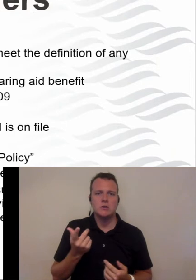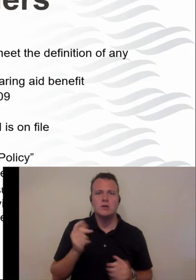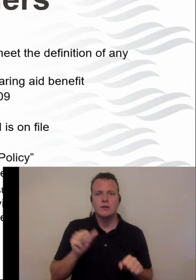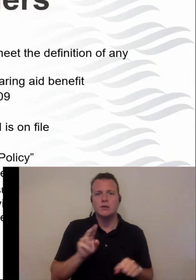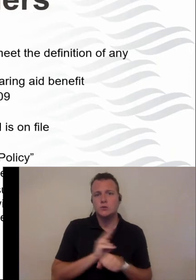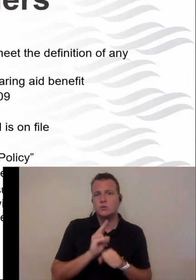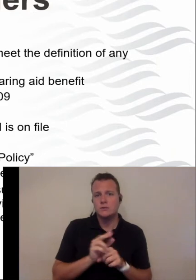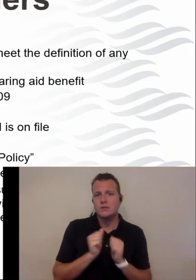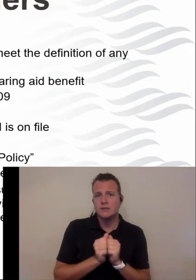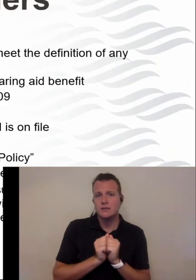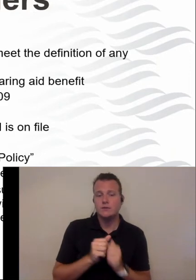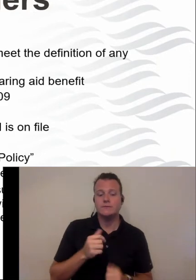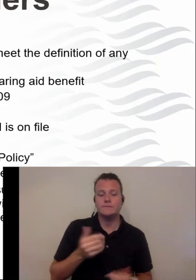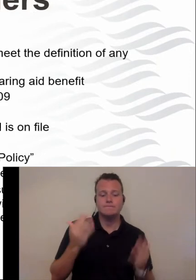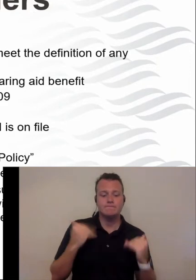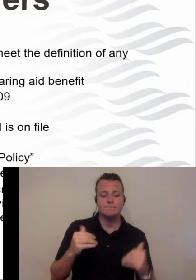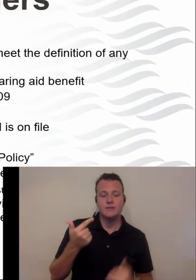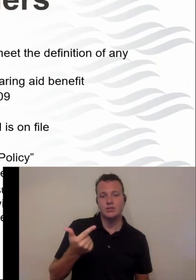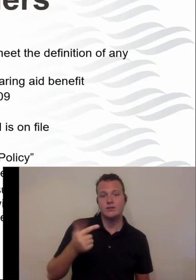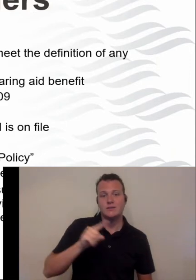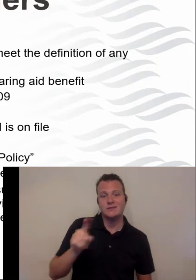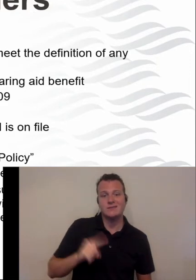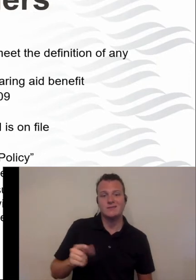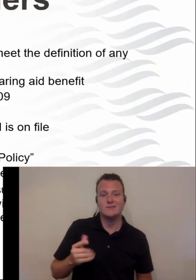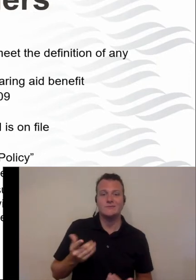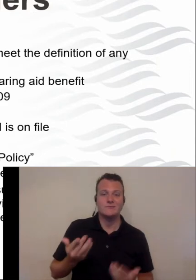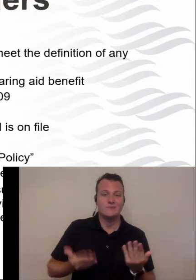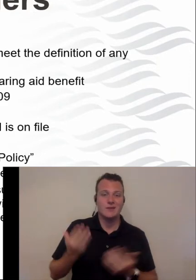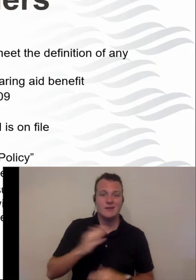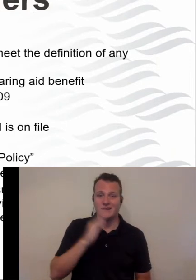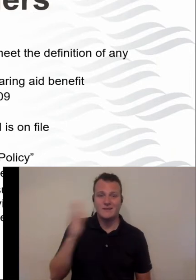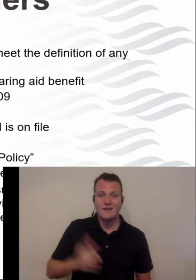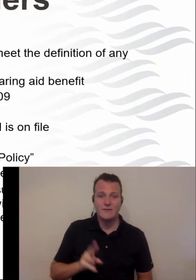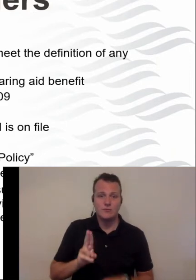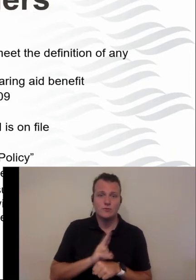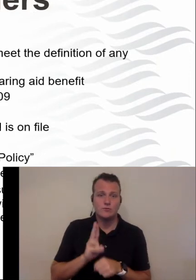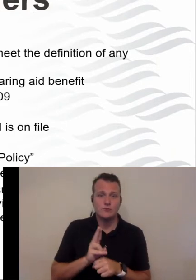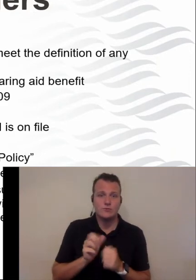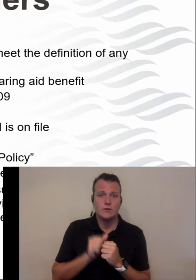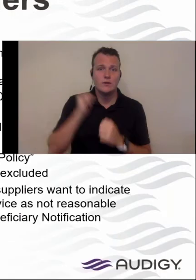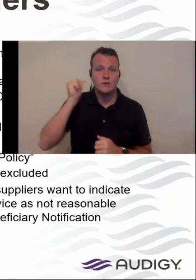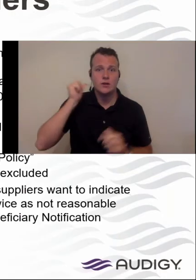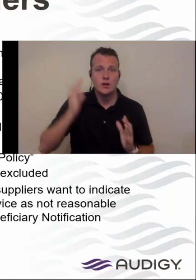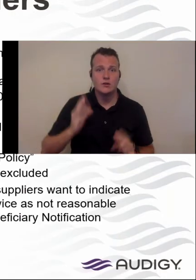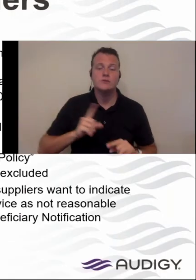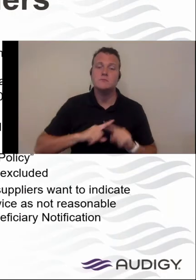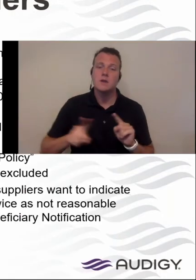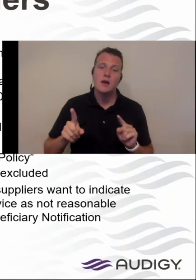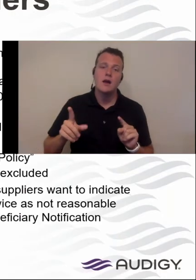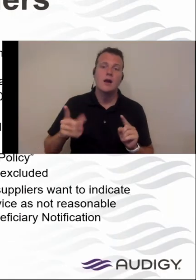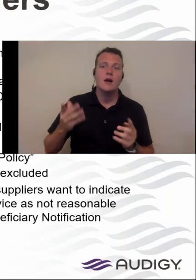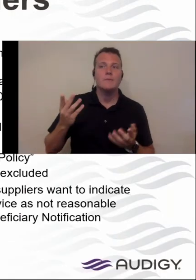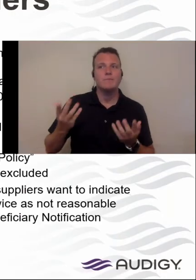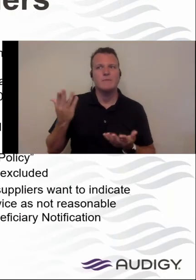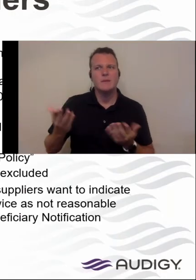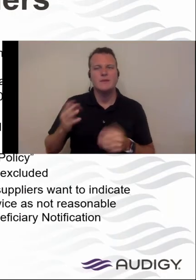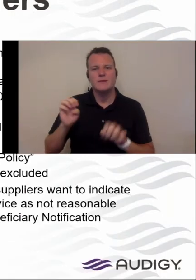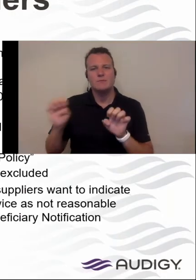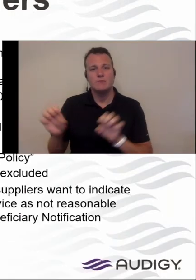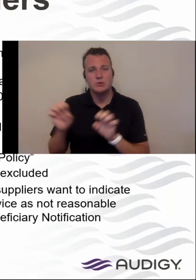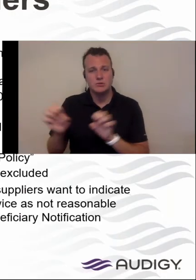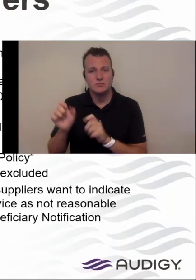other two, GX and GY, are very similar. You can use them both together. And GZ would likely never be